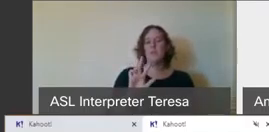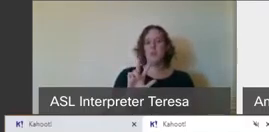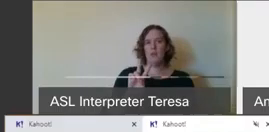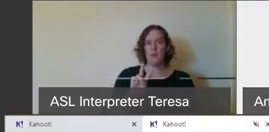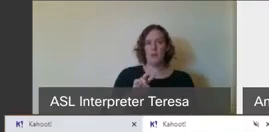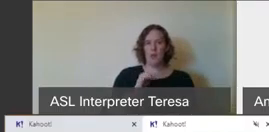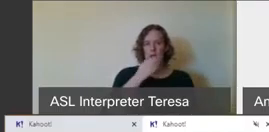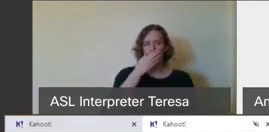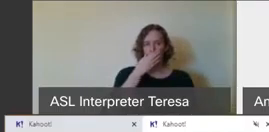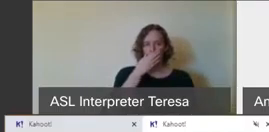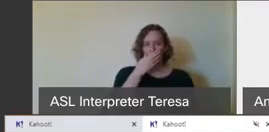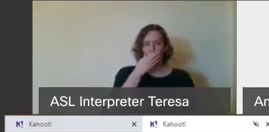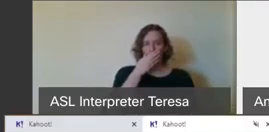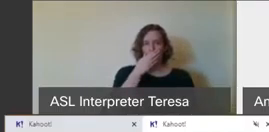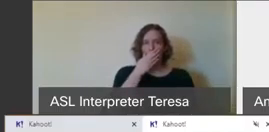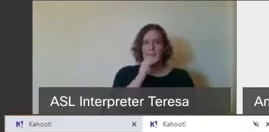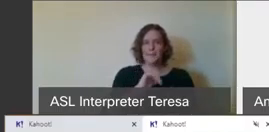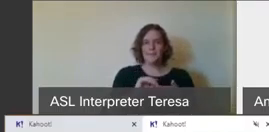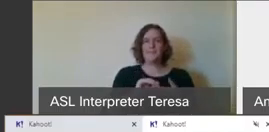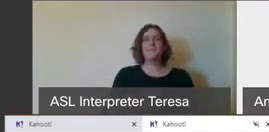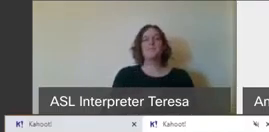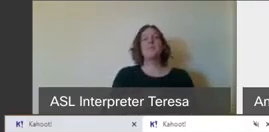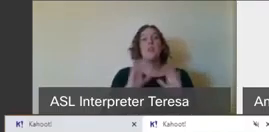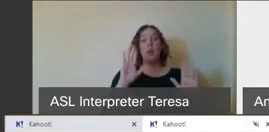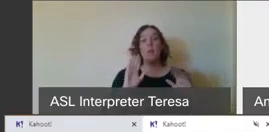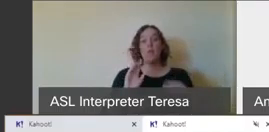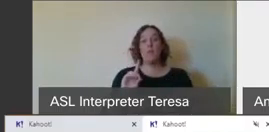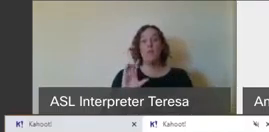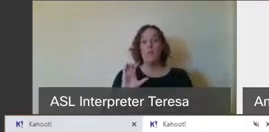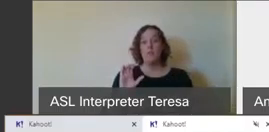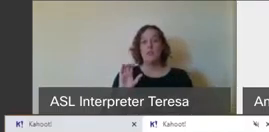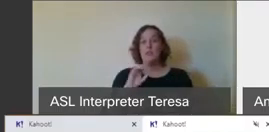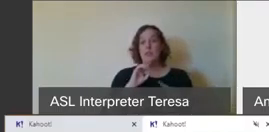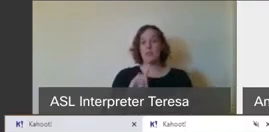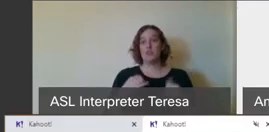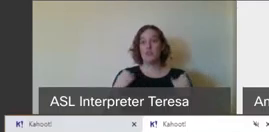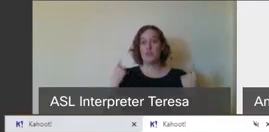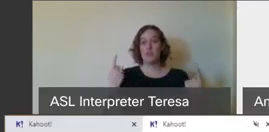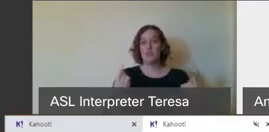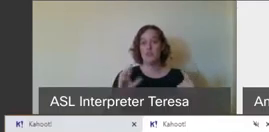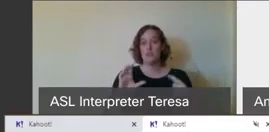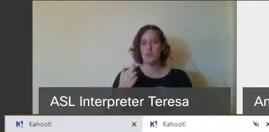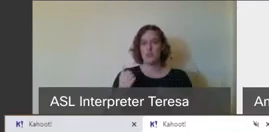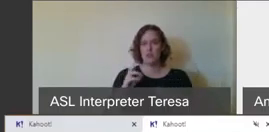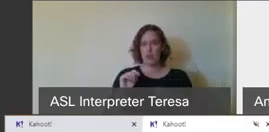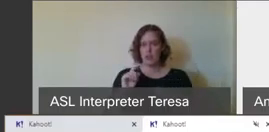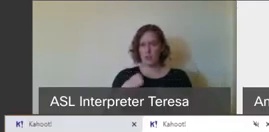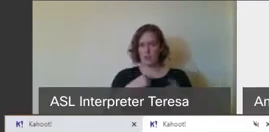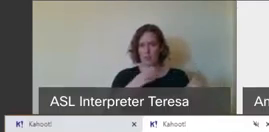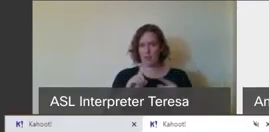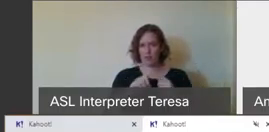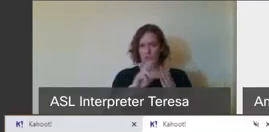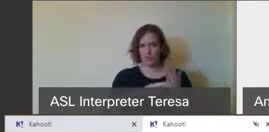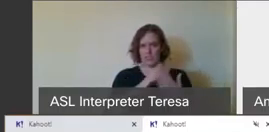744-5432. Great. We're at 100 answers so far. Charlotte, are we going to read some of these or